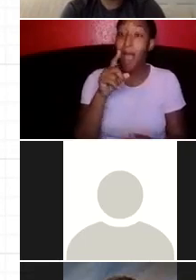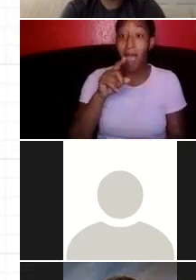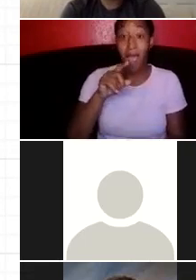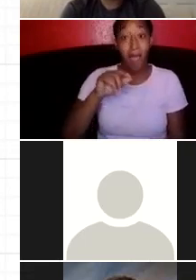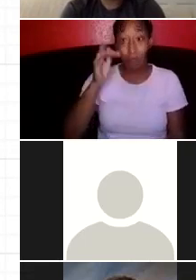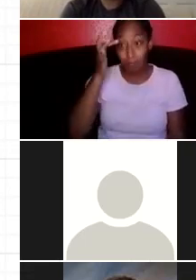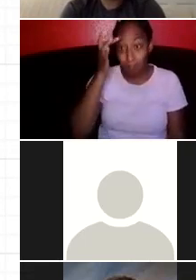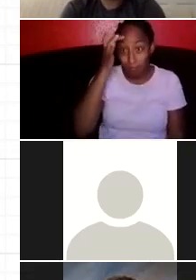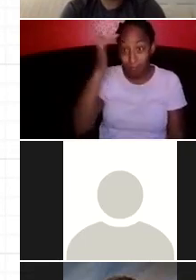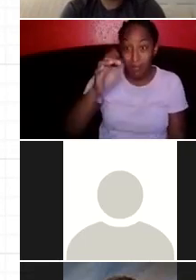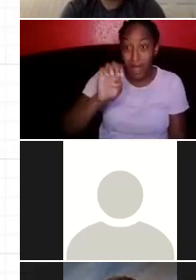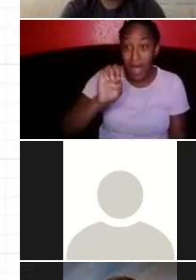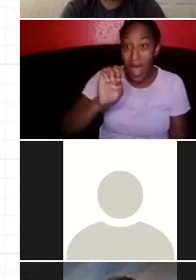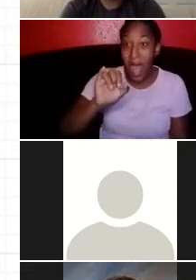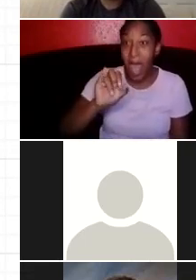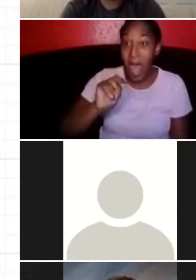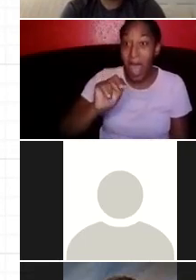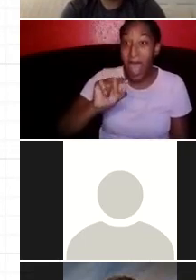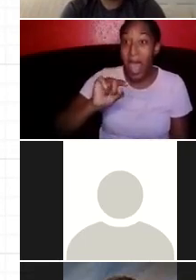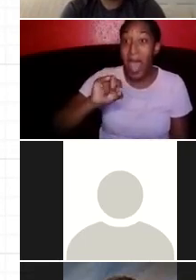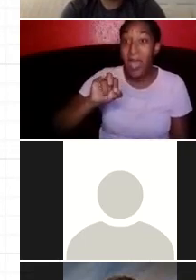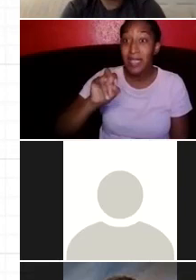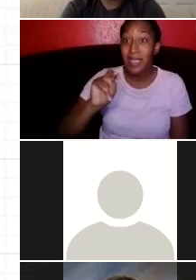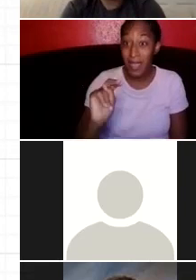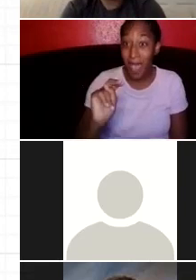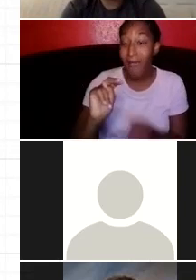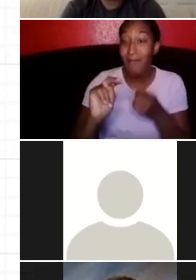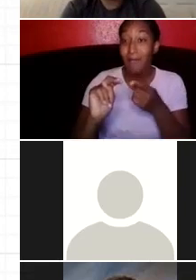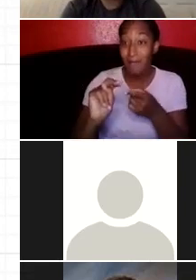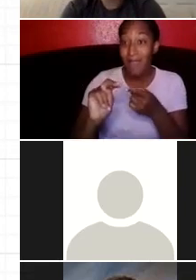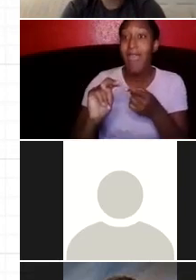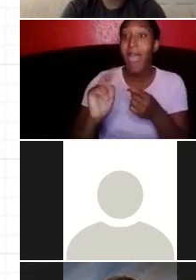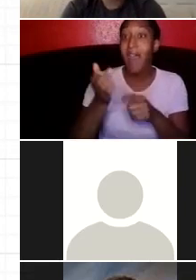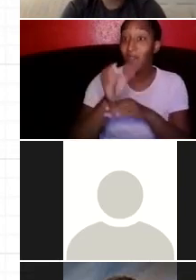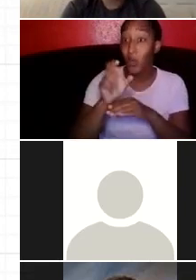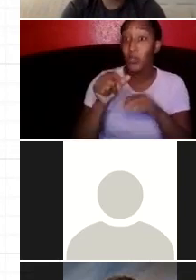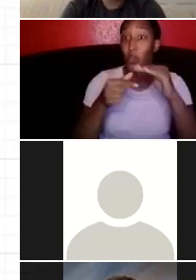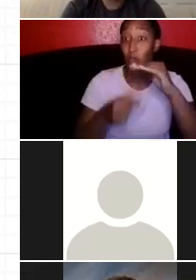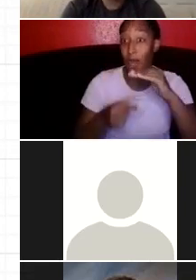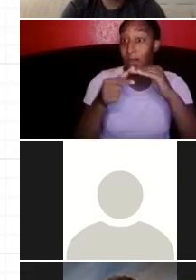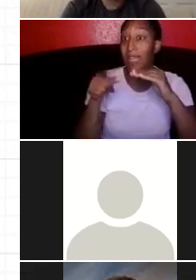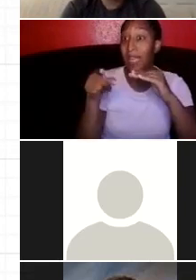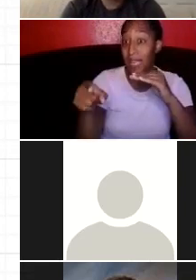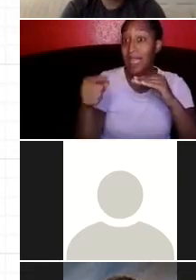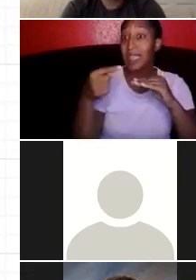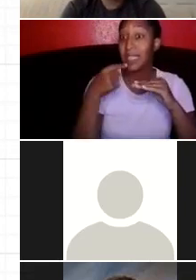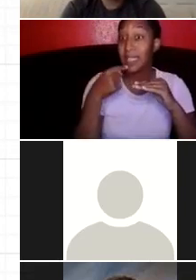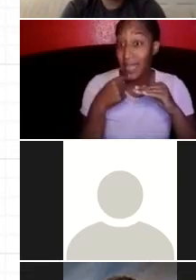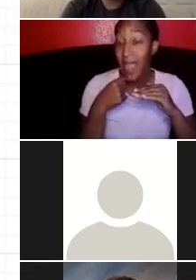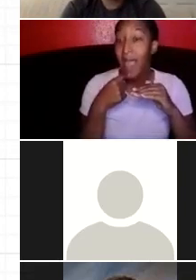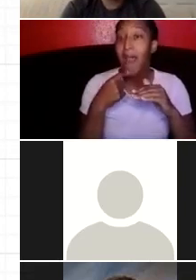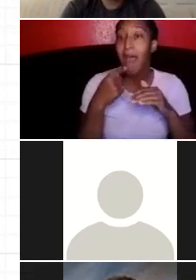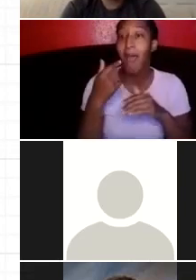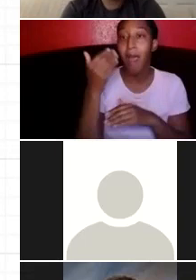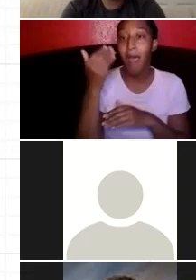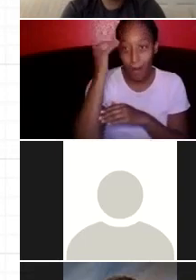proposed. But we don't really get into relativity in this class, right? For the things